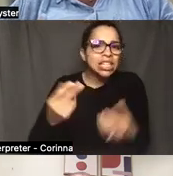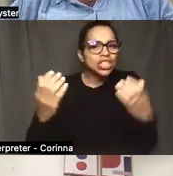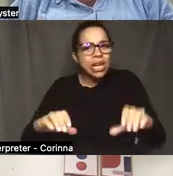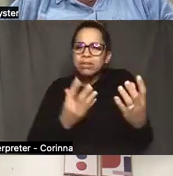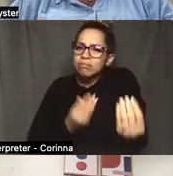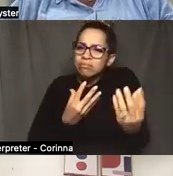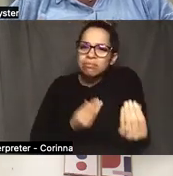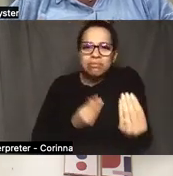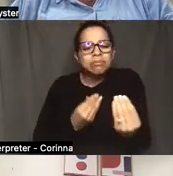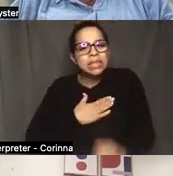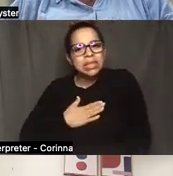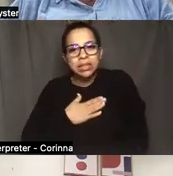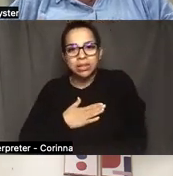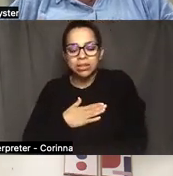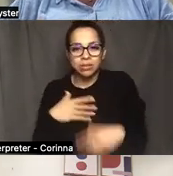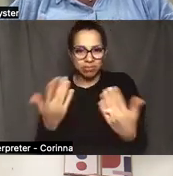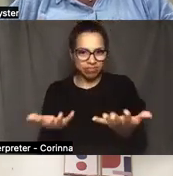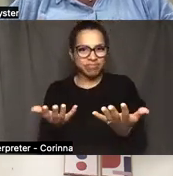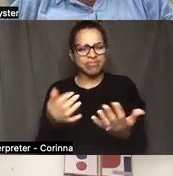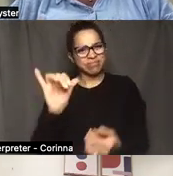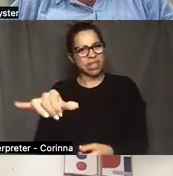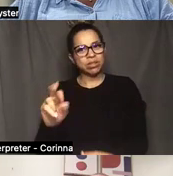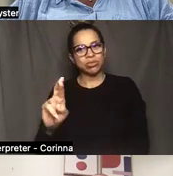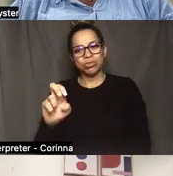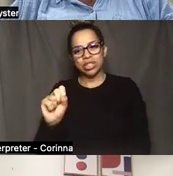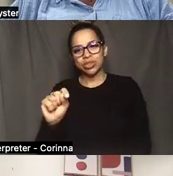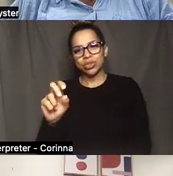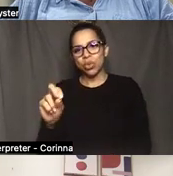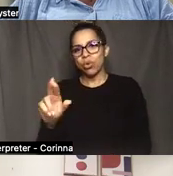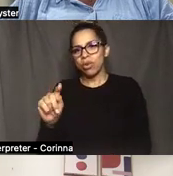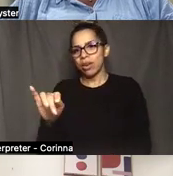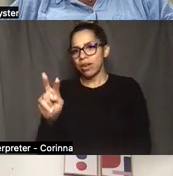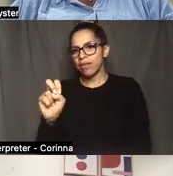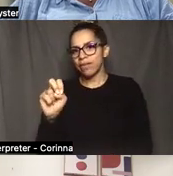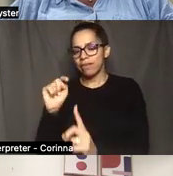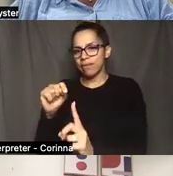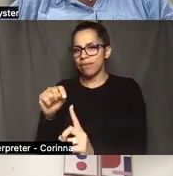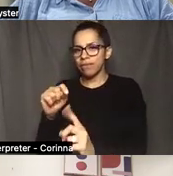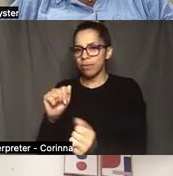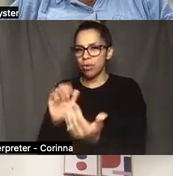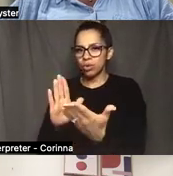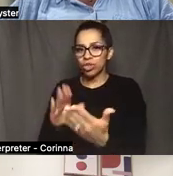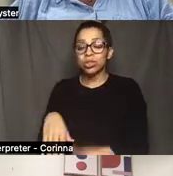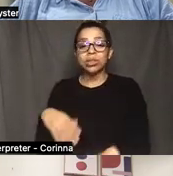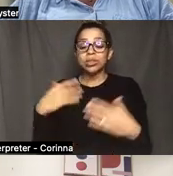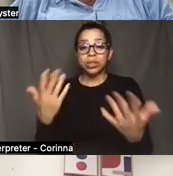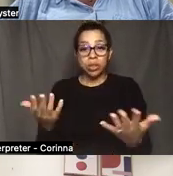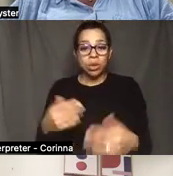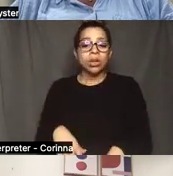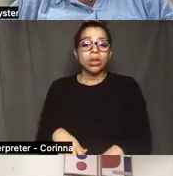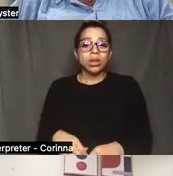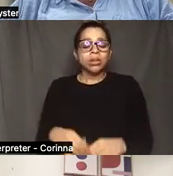essentially is a part of the restorative piece, right? And so what we're saying is there are going